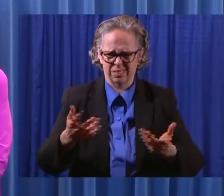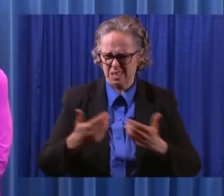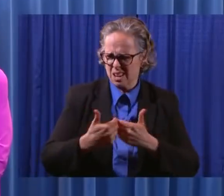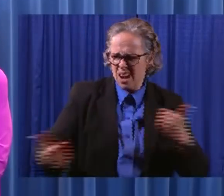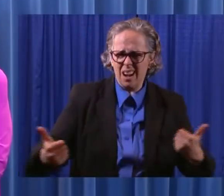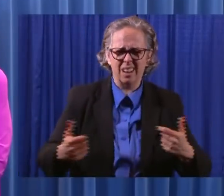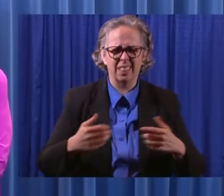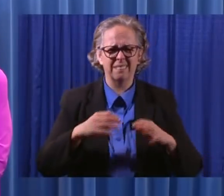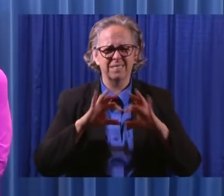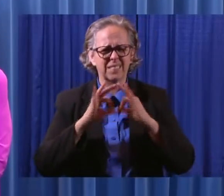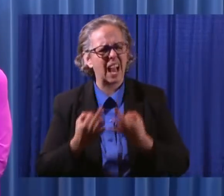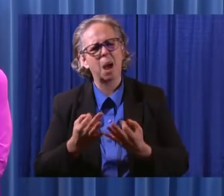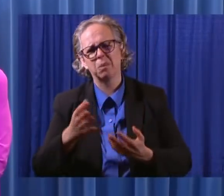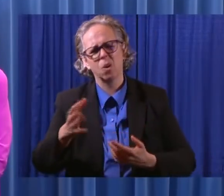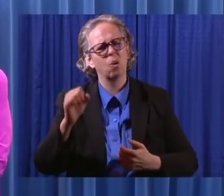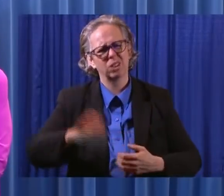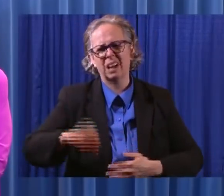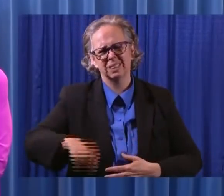members.